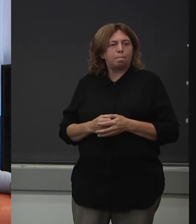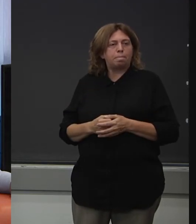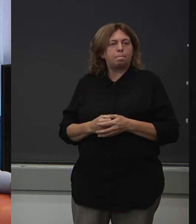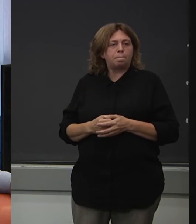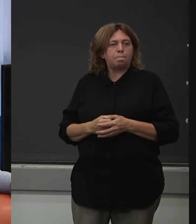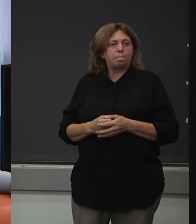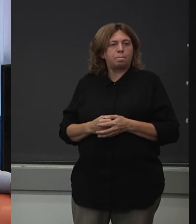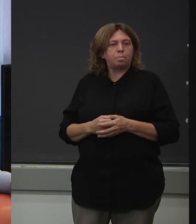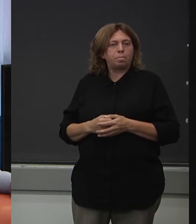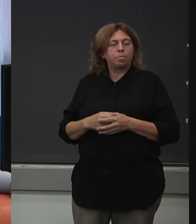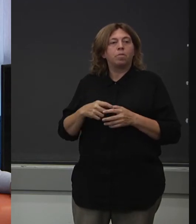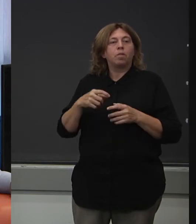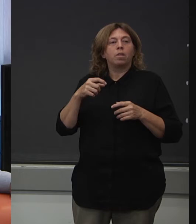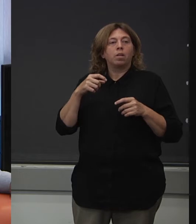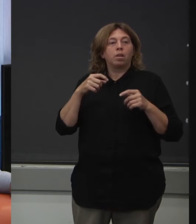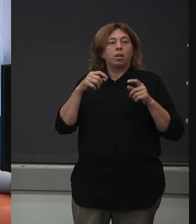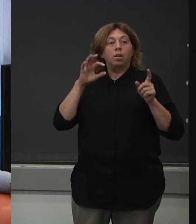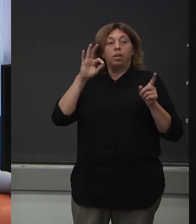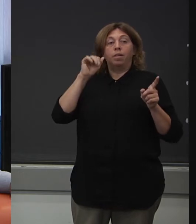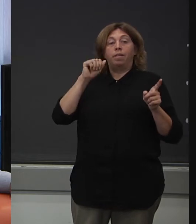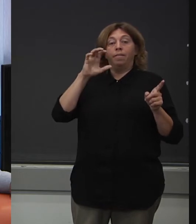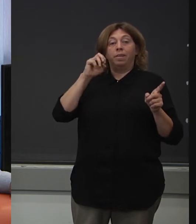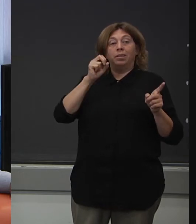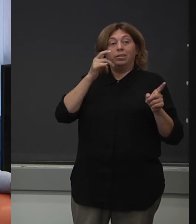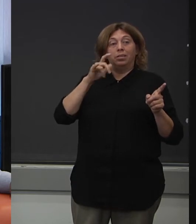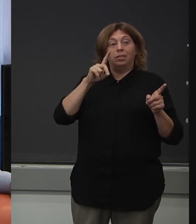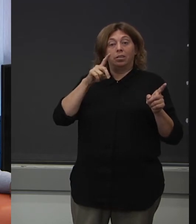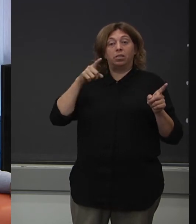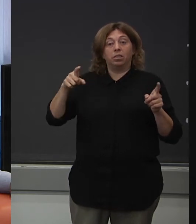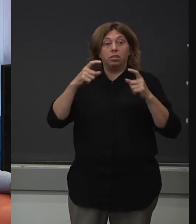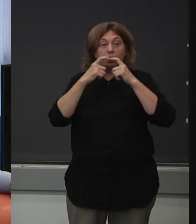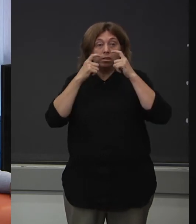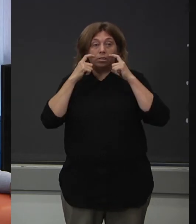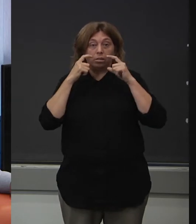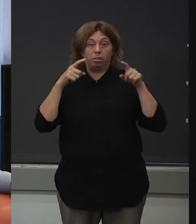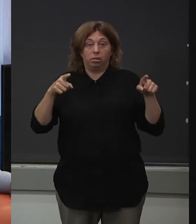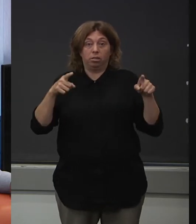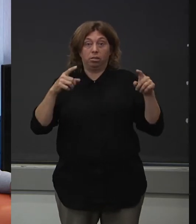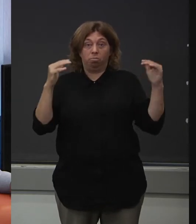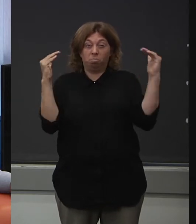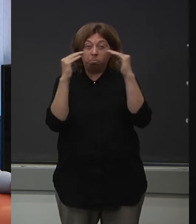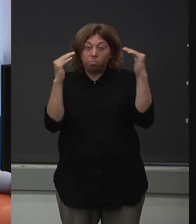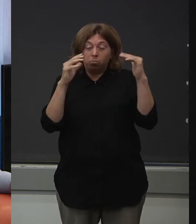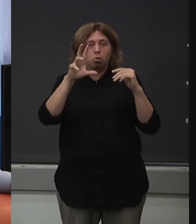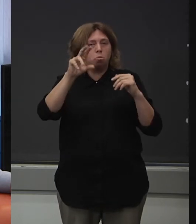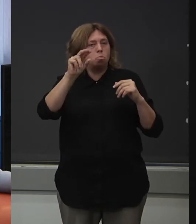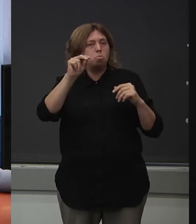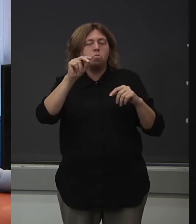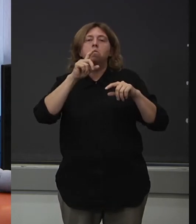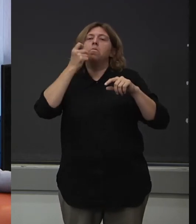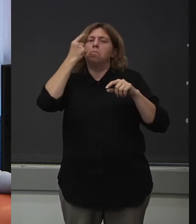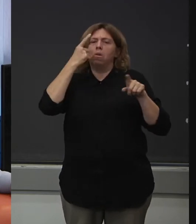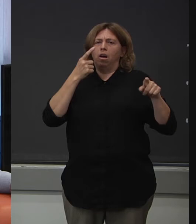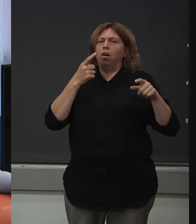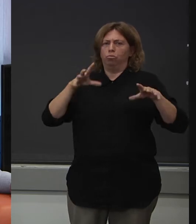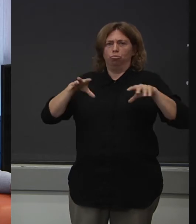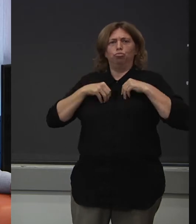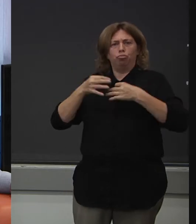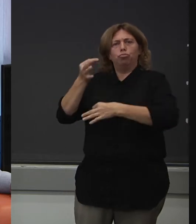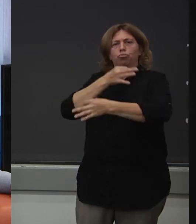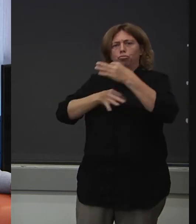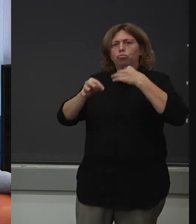but they are an acceptable alternative to face masks in people who cannot wear